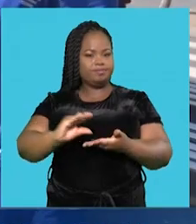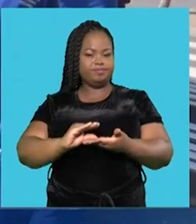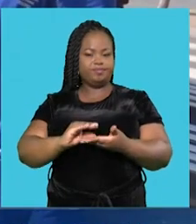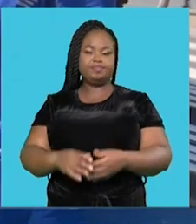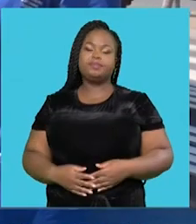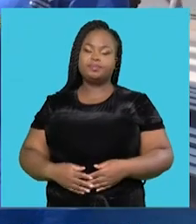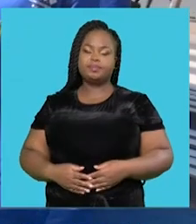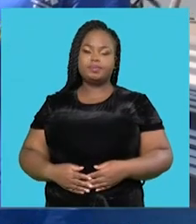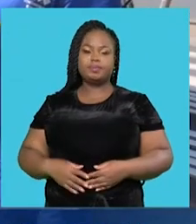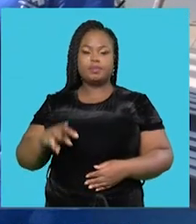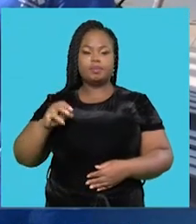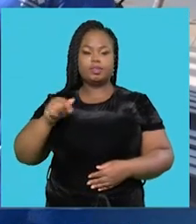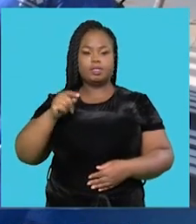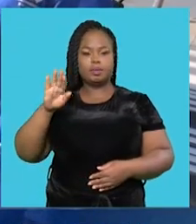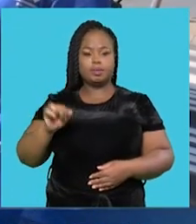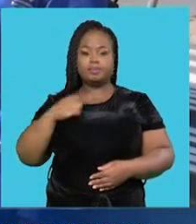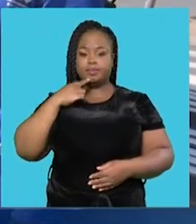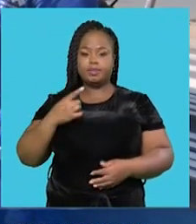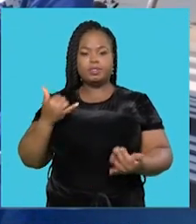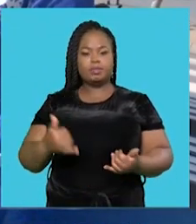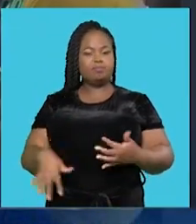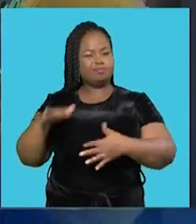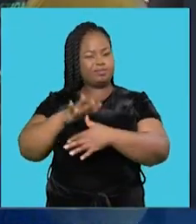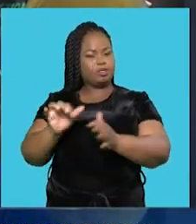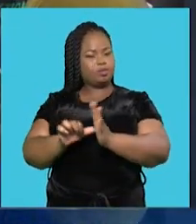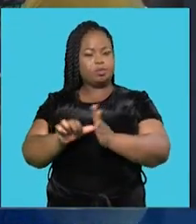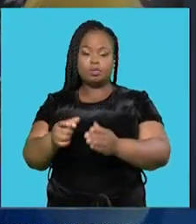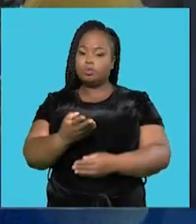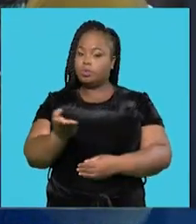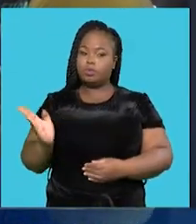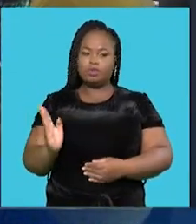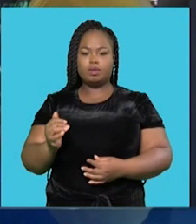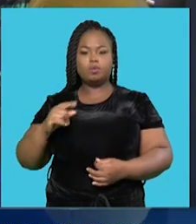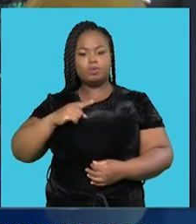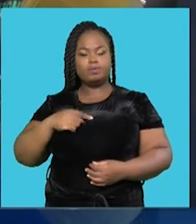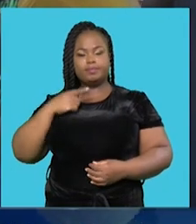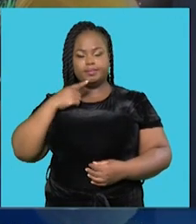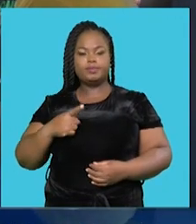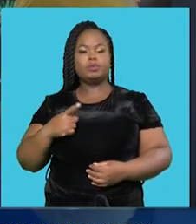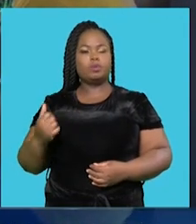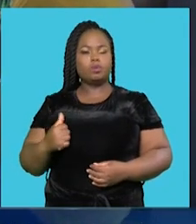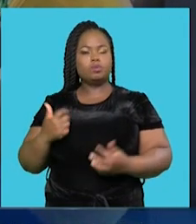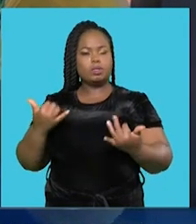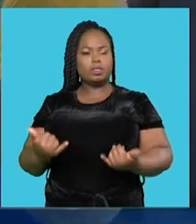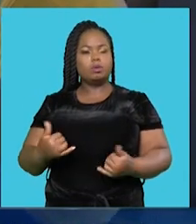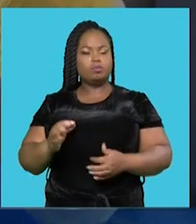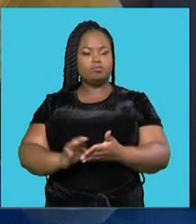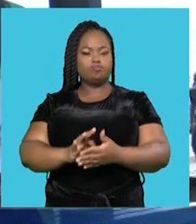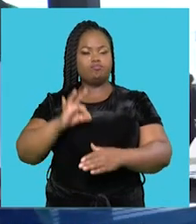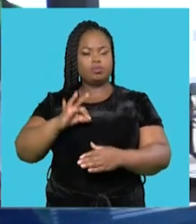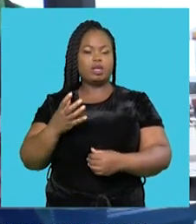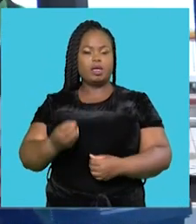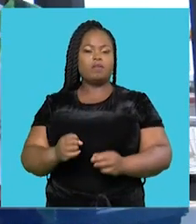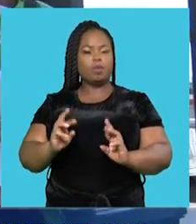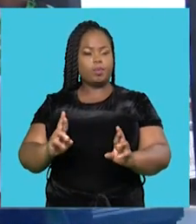Mashaba o boletse ha tibello e le e phahameng ho bona jwalo ka moga kgolong le katlegong ya moga dikgethong tsa